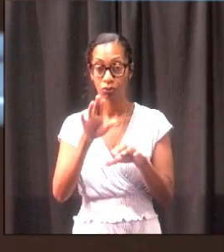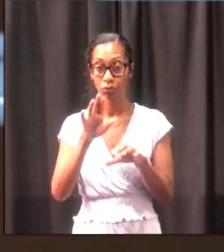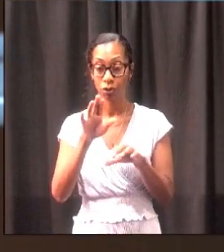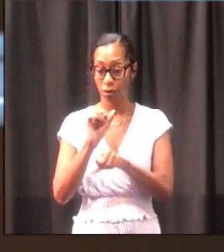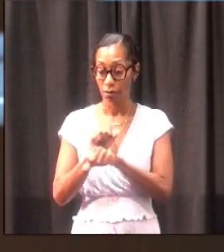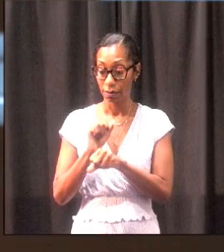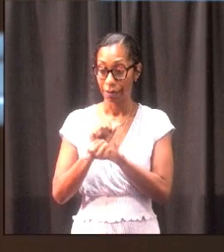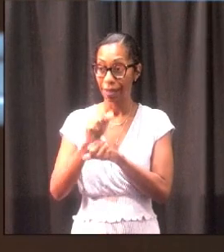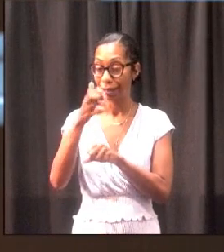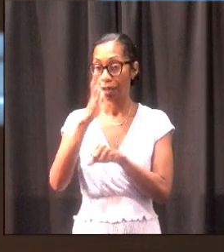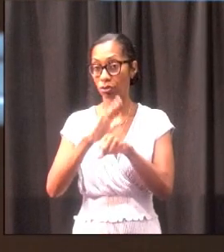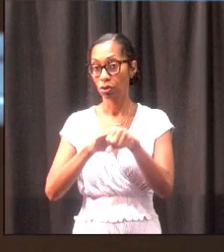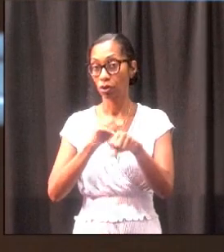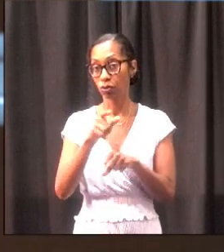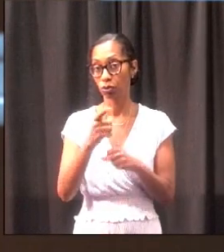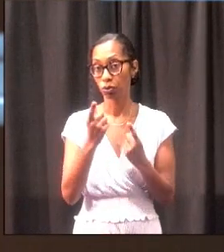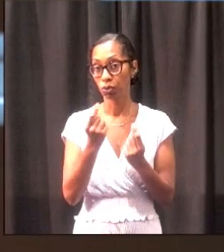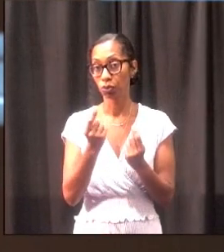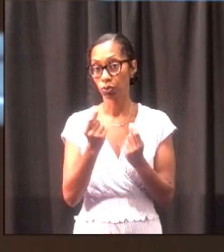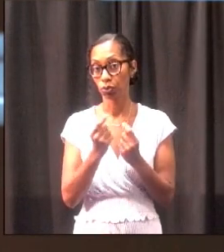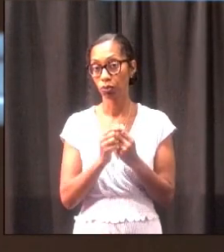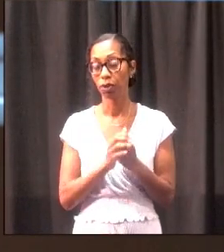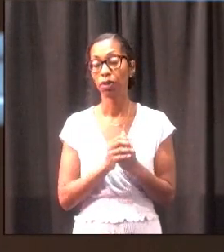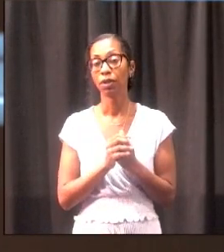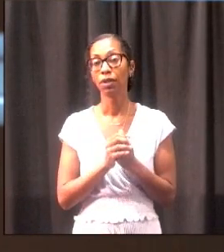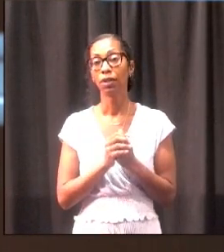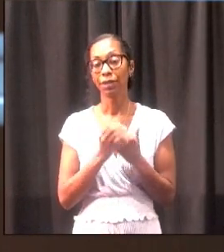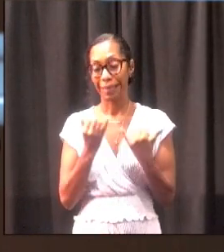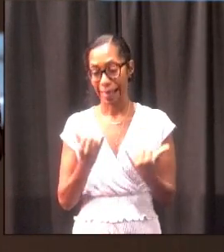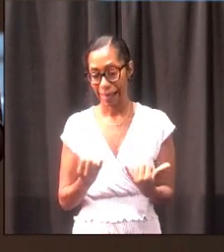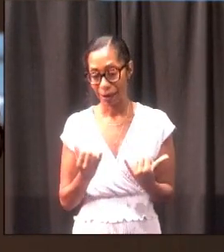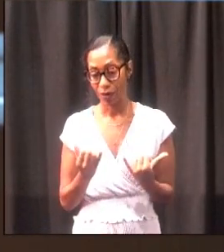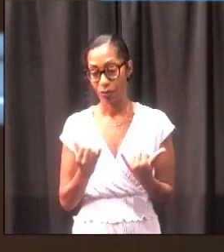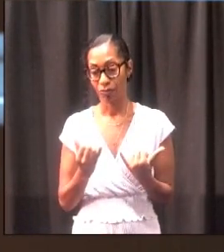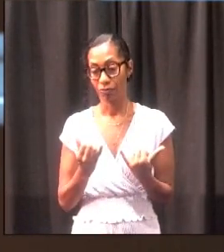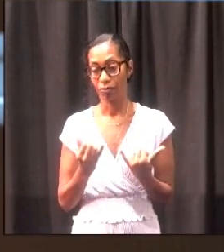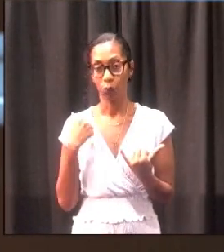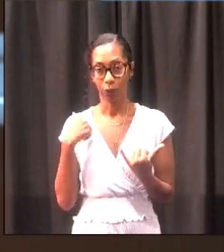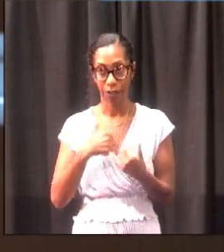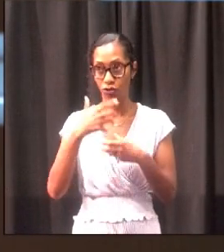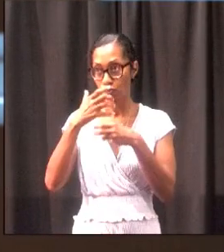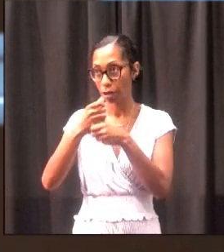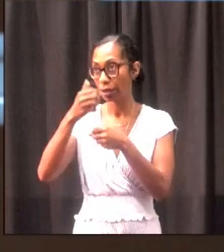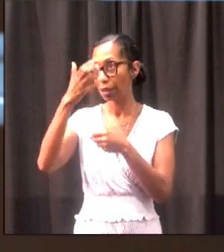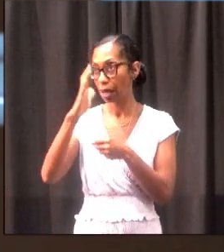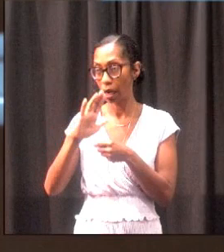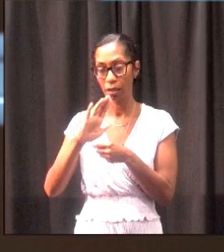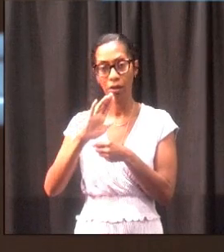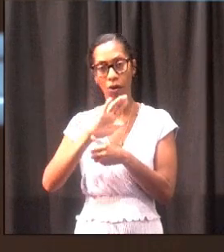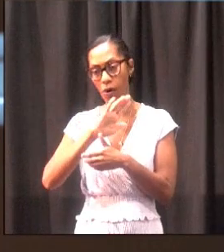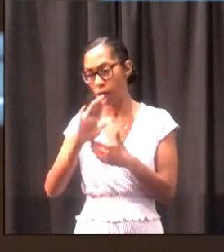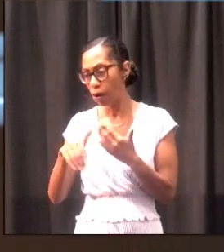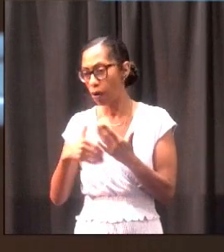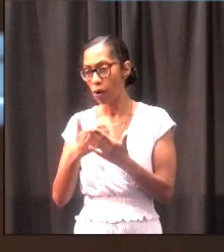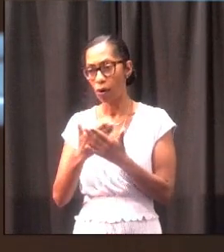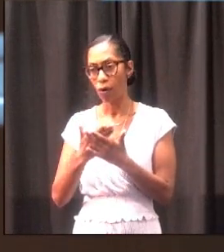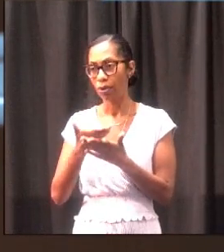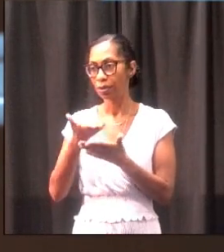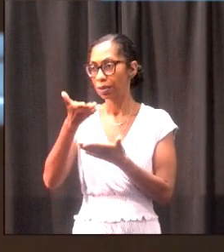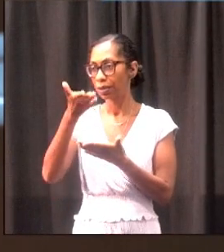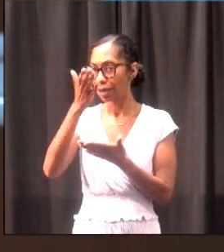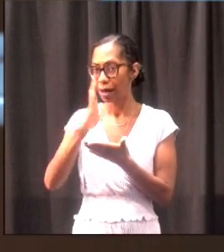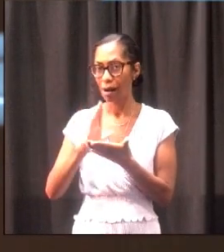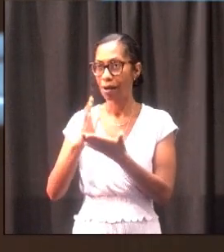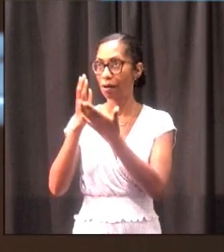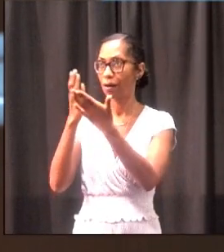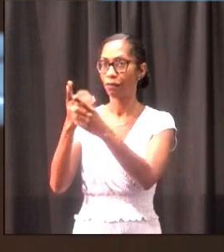this season, we must recognize that it's all God. Everything that we're trusting to get done in our lives is